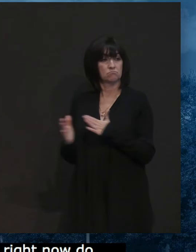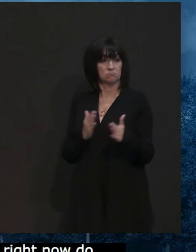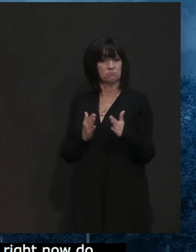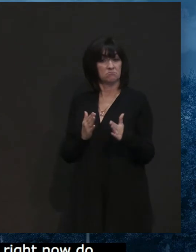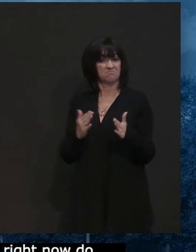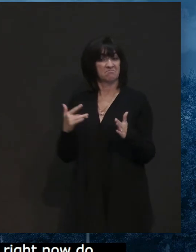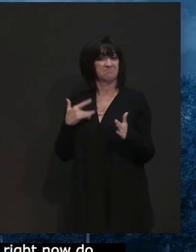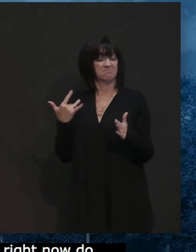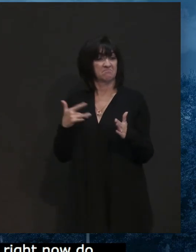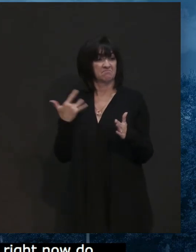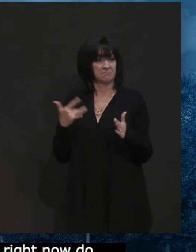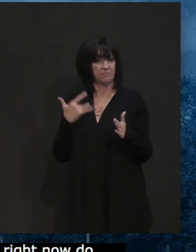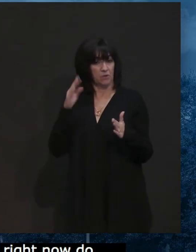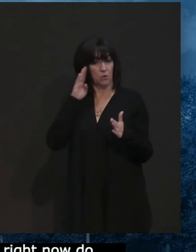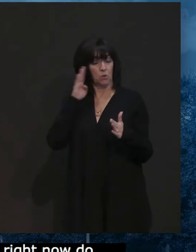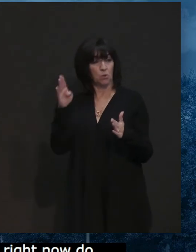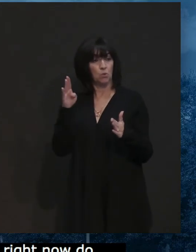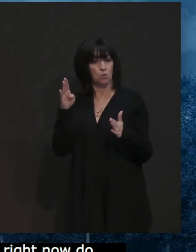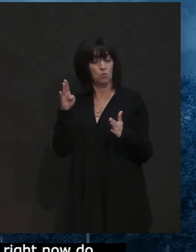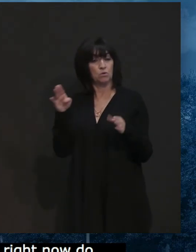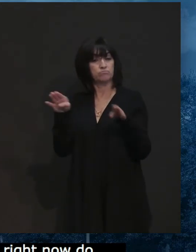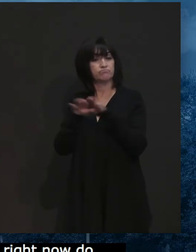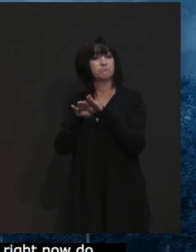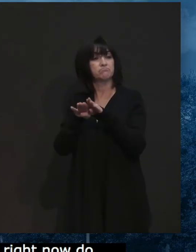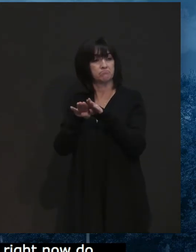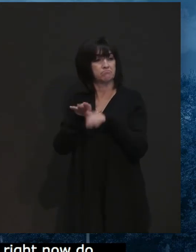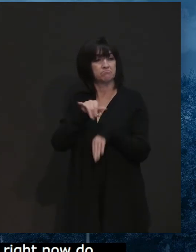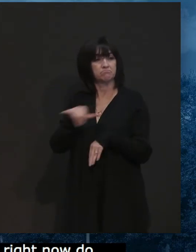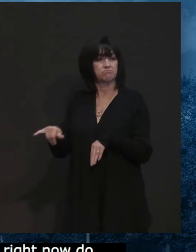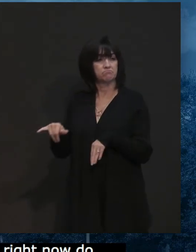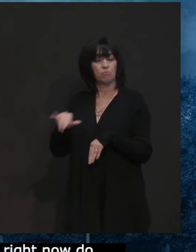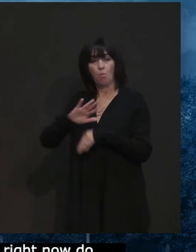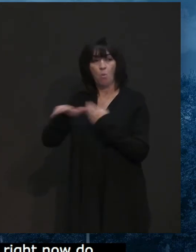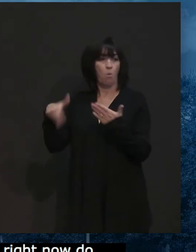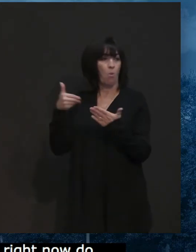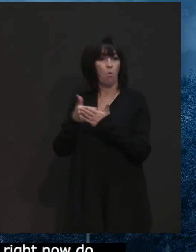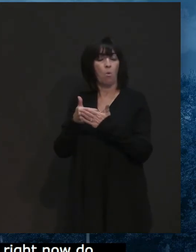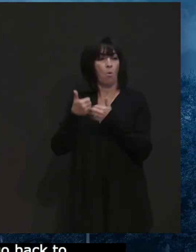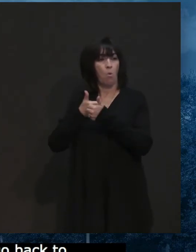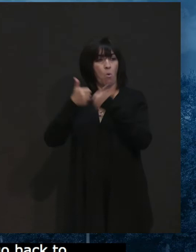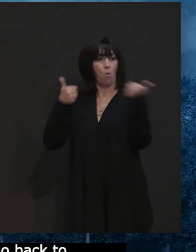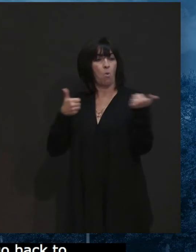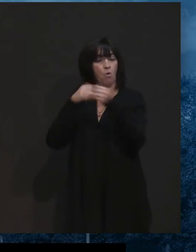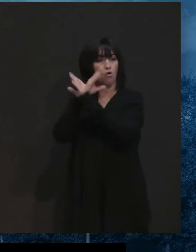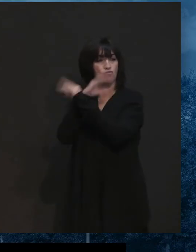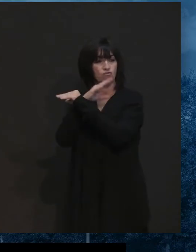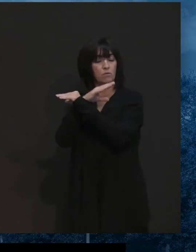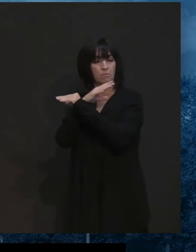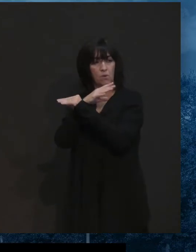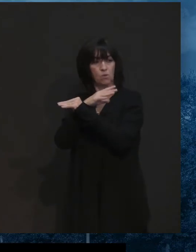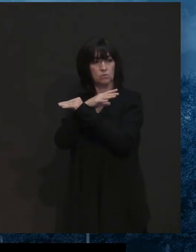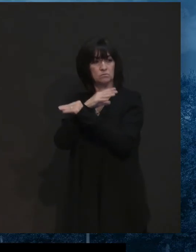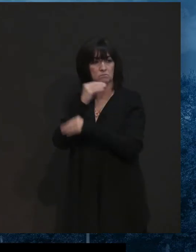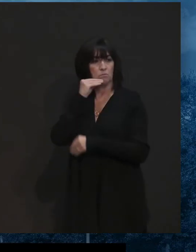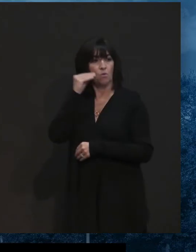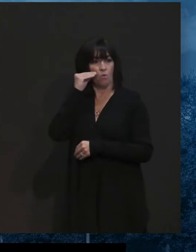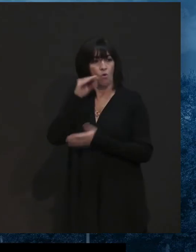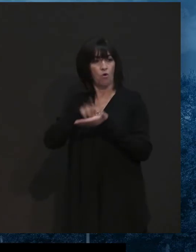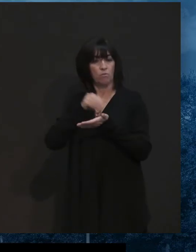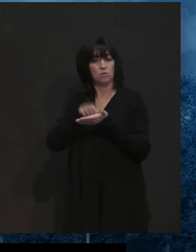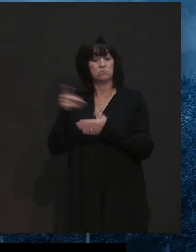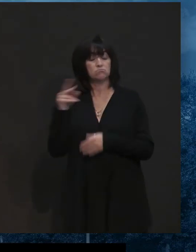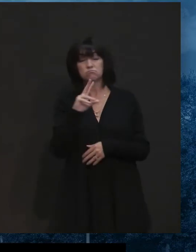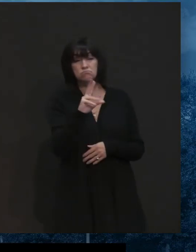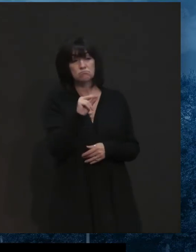may need to go back to remote learning? No, I think they should continue to with their plans to move children back into in-person